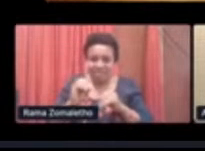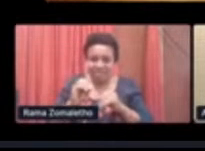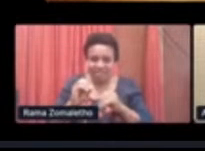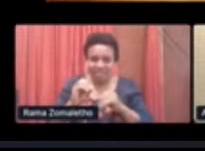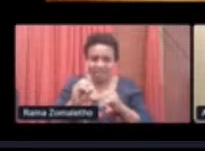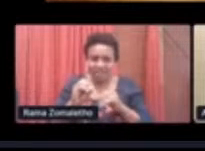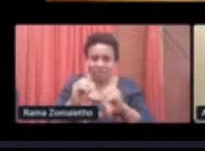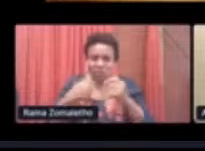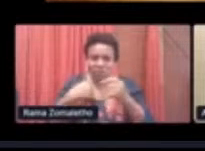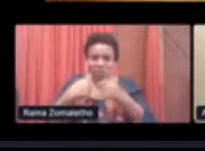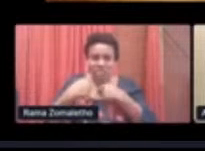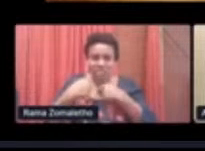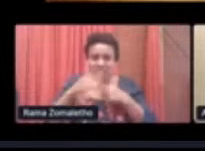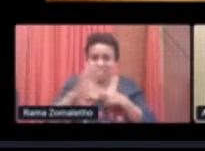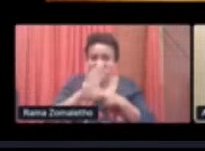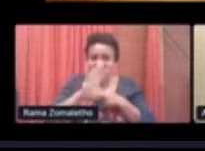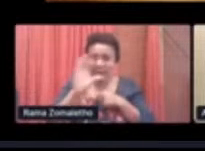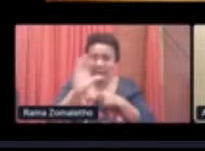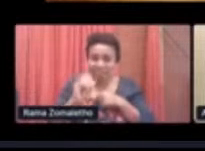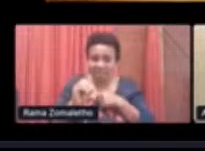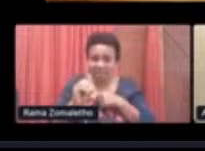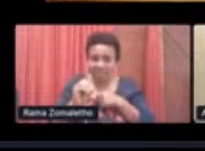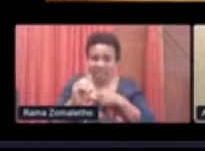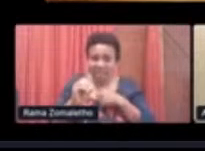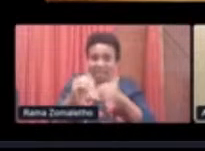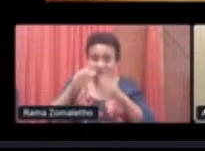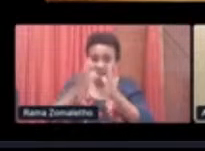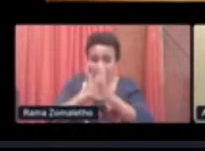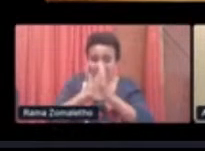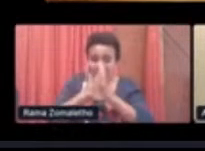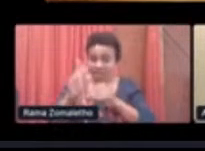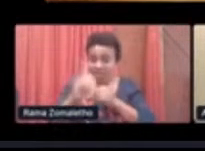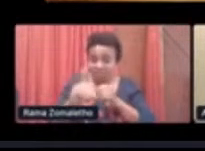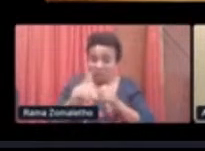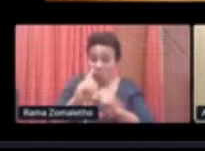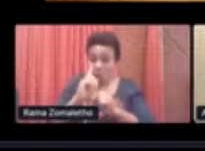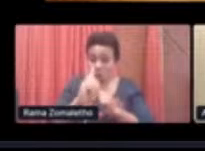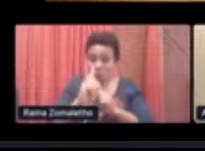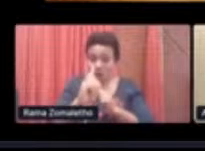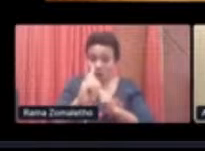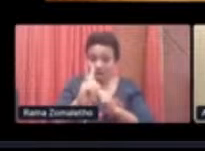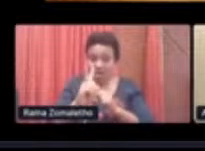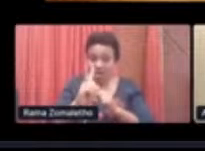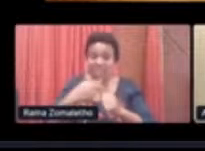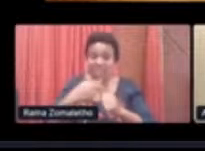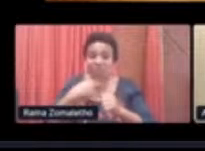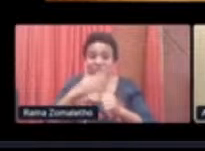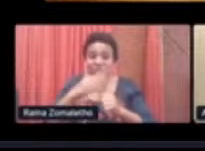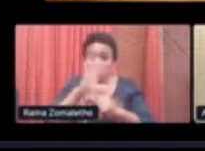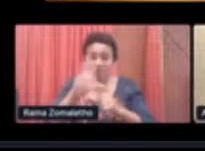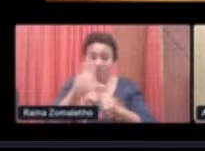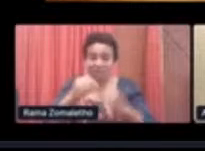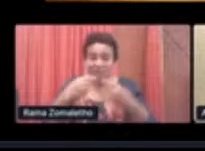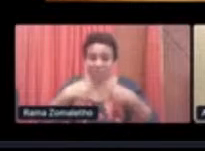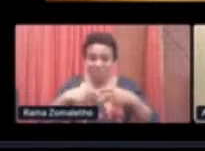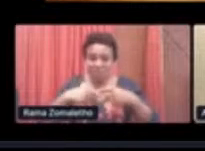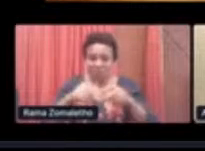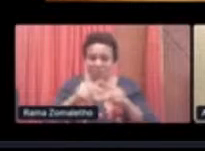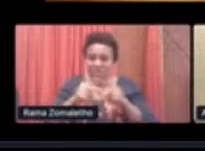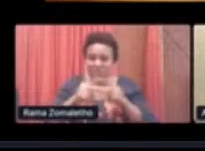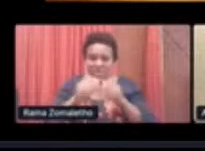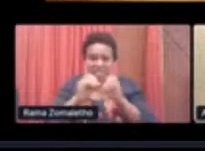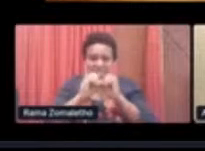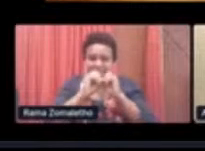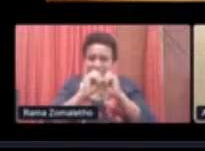the Africa and the diaspora as one. In the voice of the African people, it is very clear right